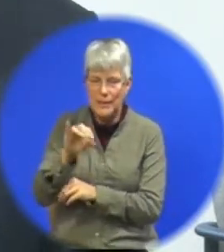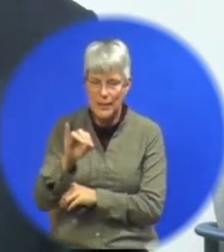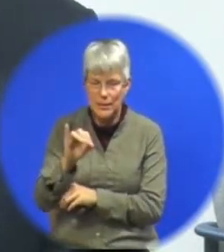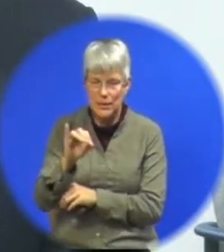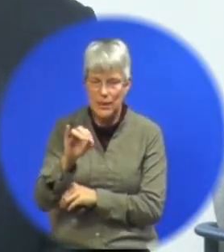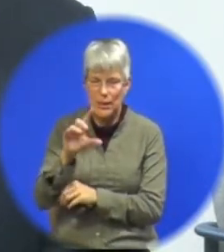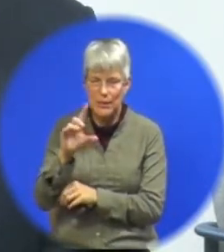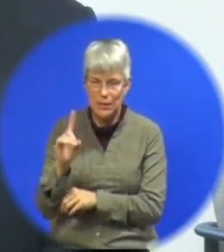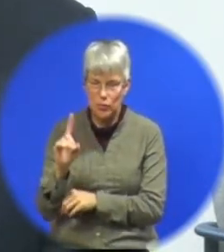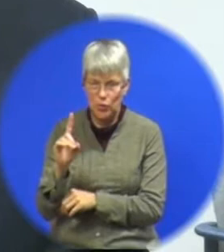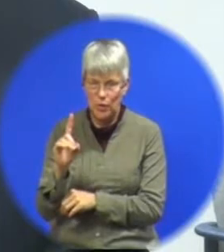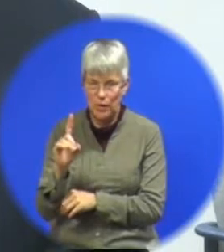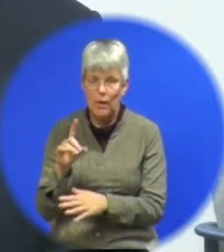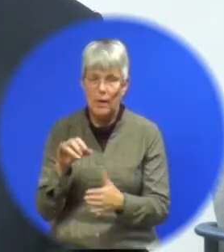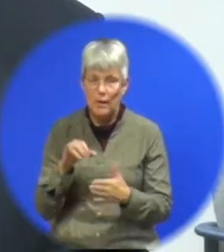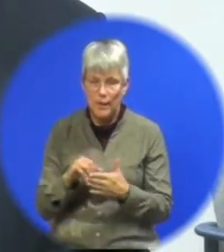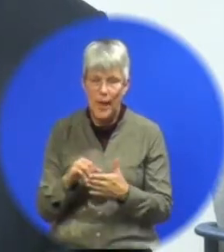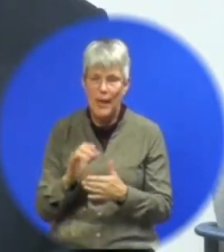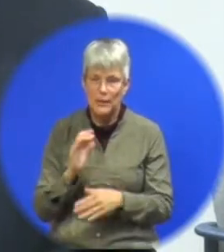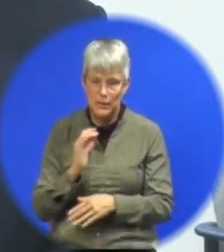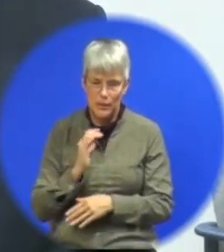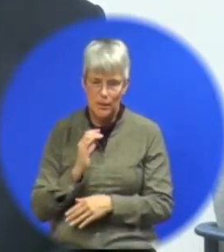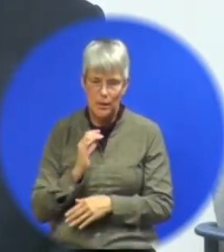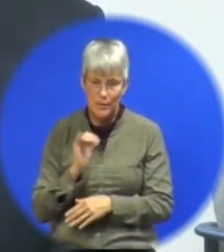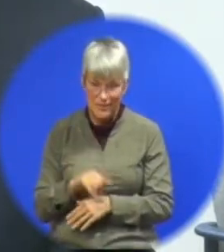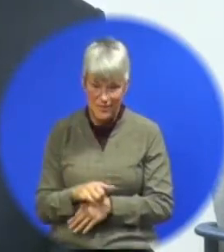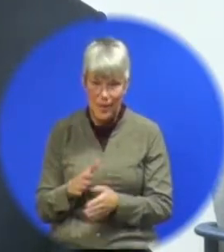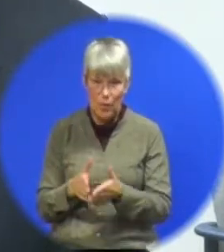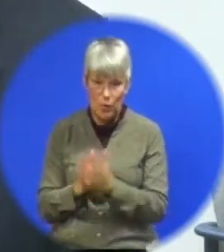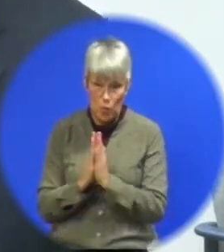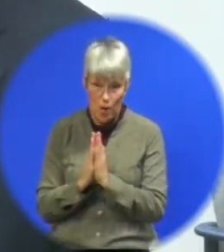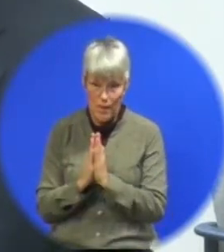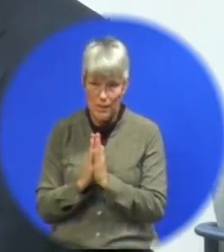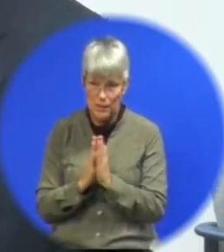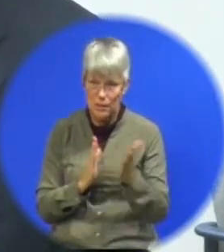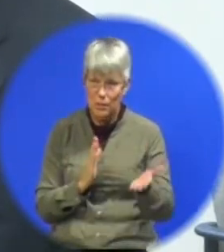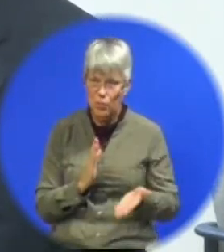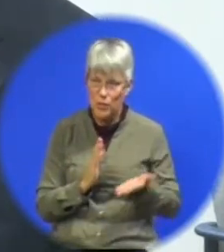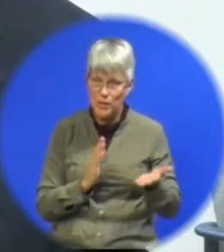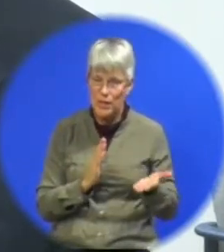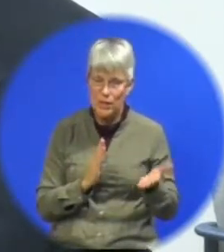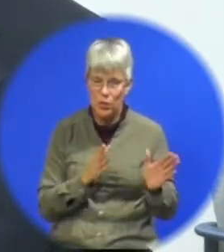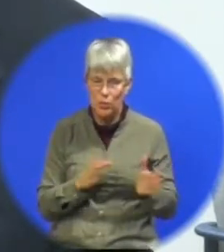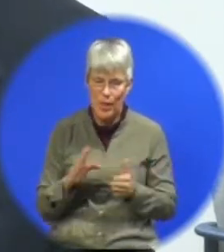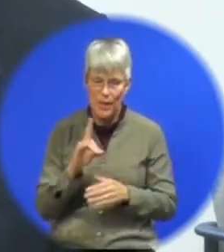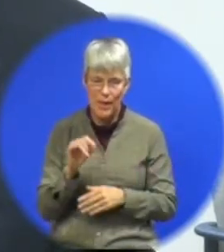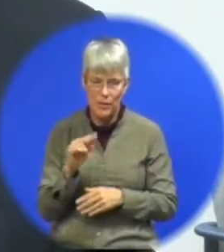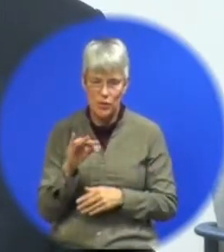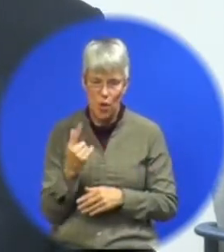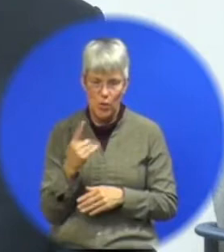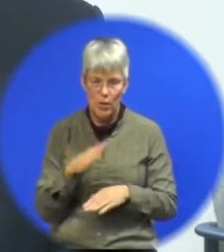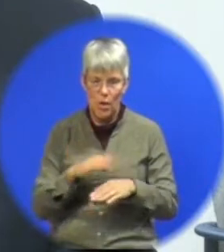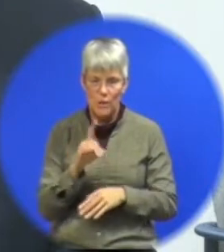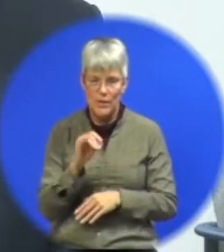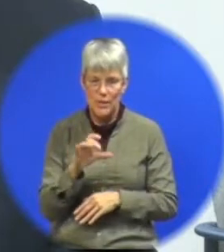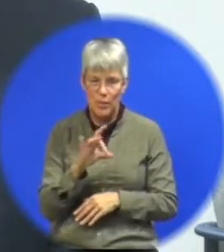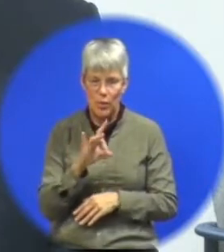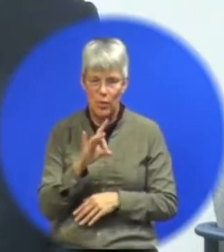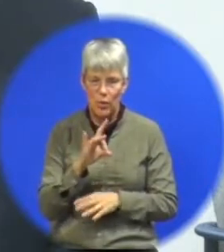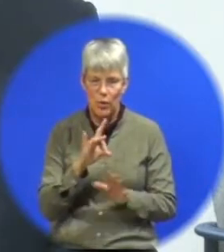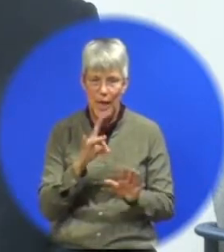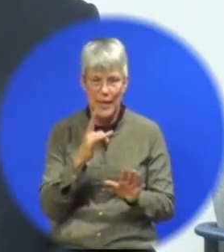district. And so that was the request. It was presented to Planning and Zoning Commission on December 10, of